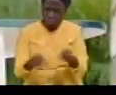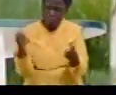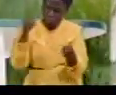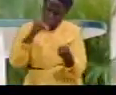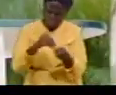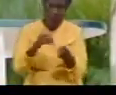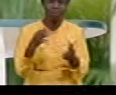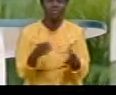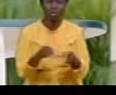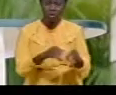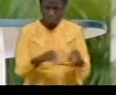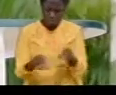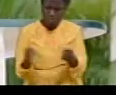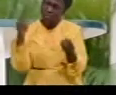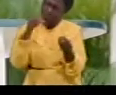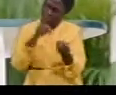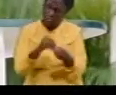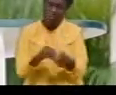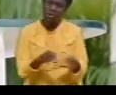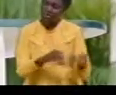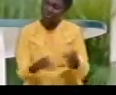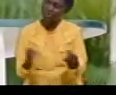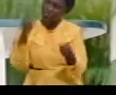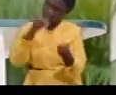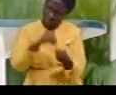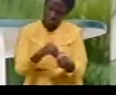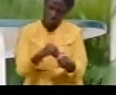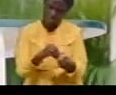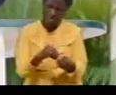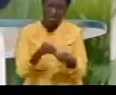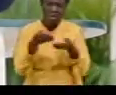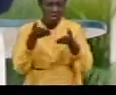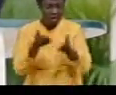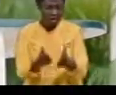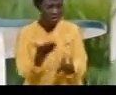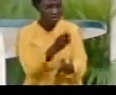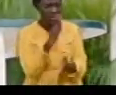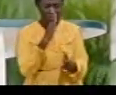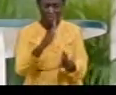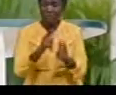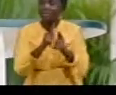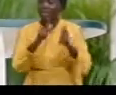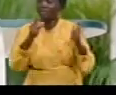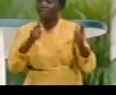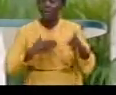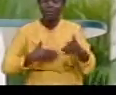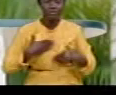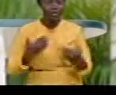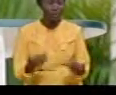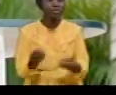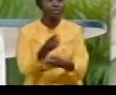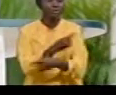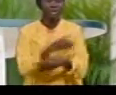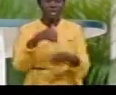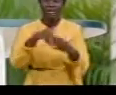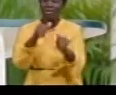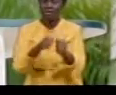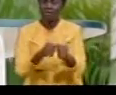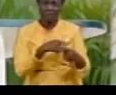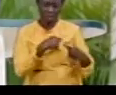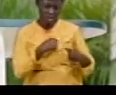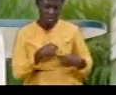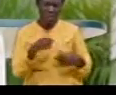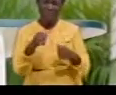more. Do more. Do more. Let there be great joy today in every heart, in every family, in